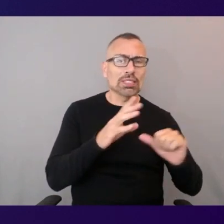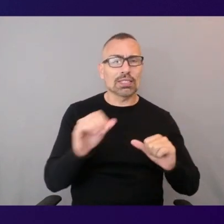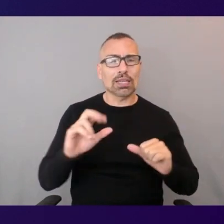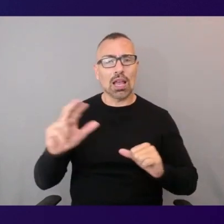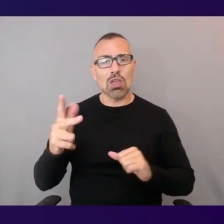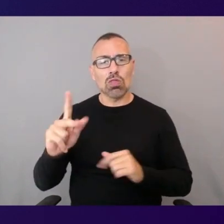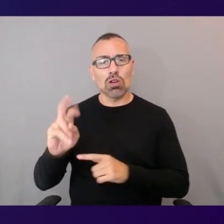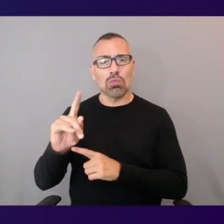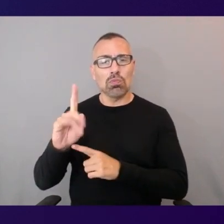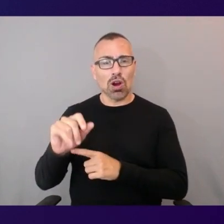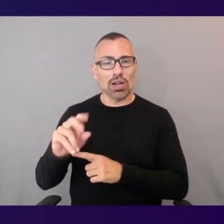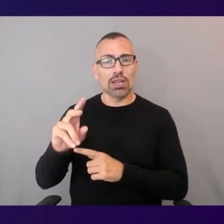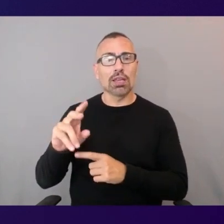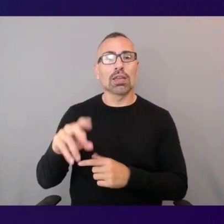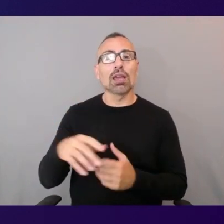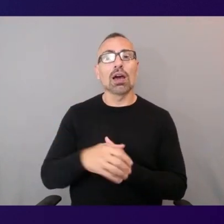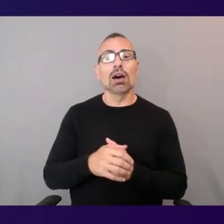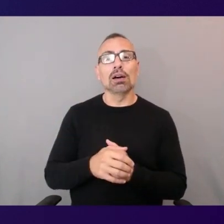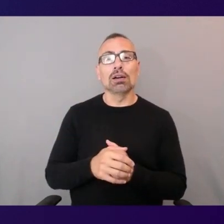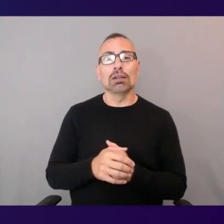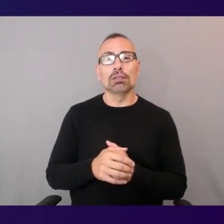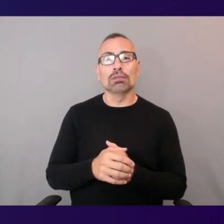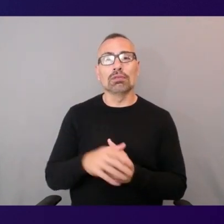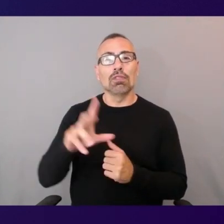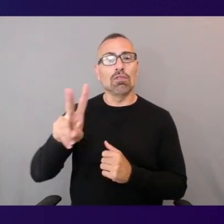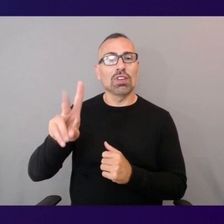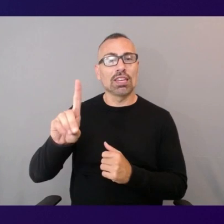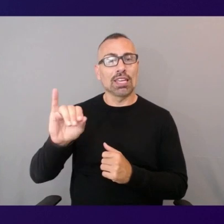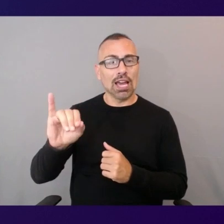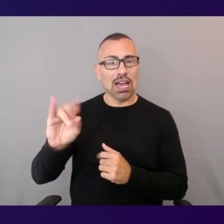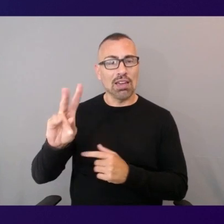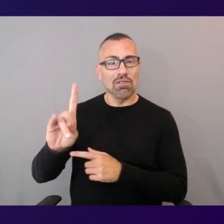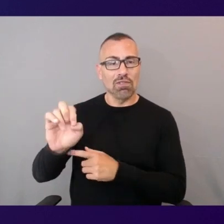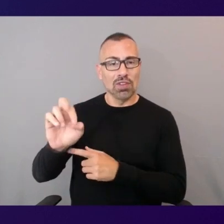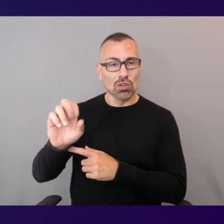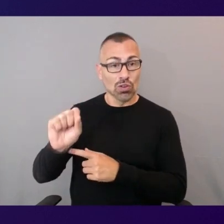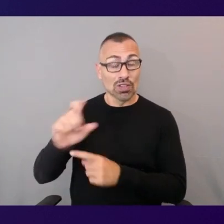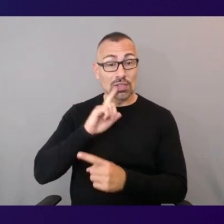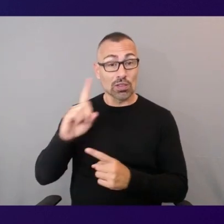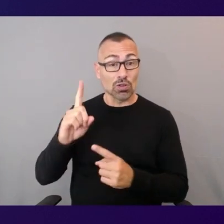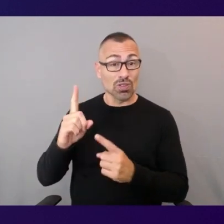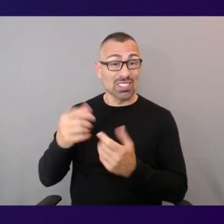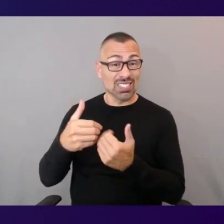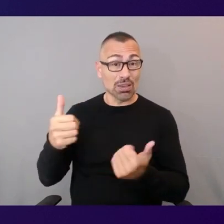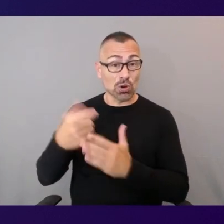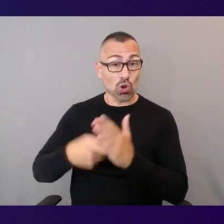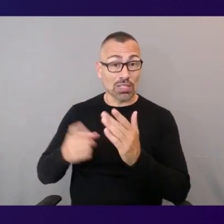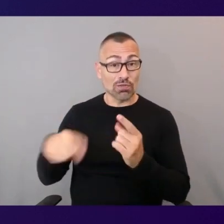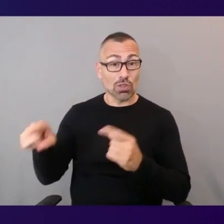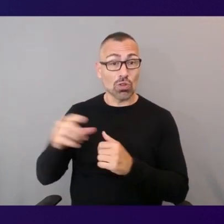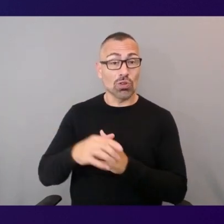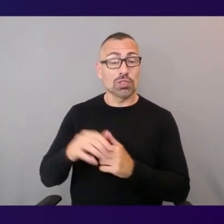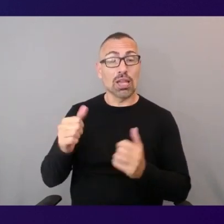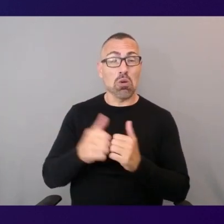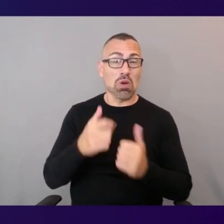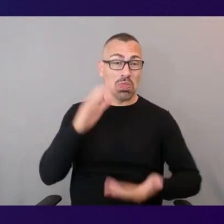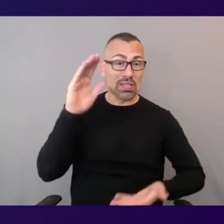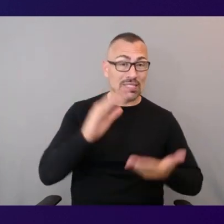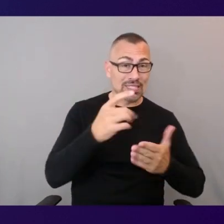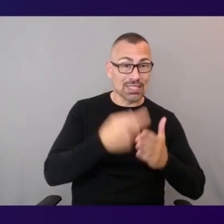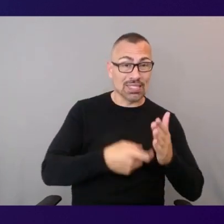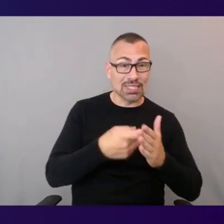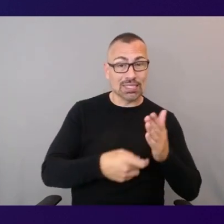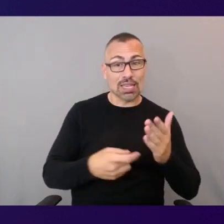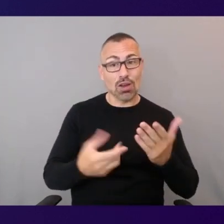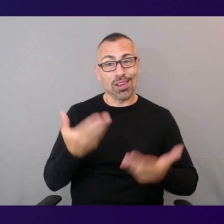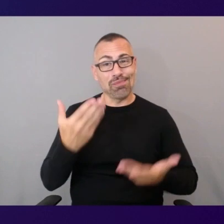there is a separate cost for those vendors, and with this discount, mileage may vary, but that's going to